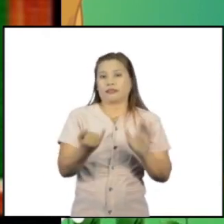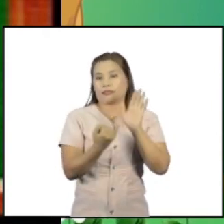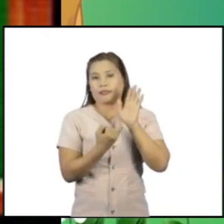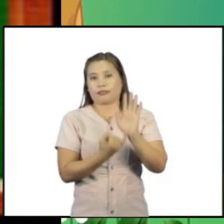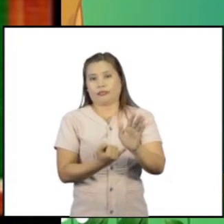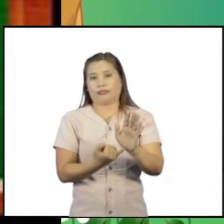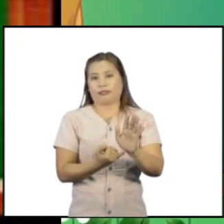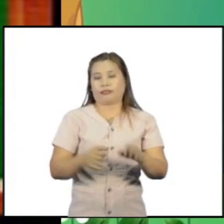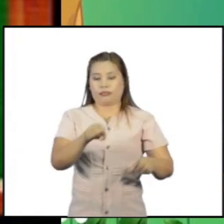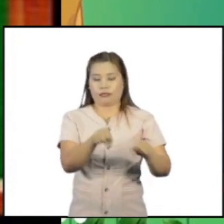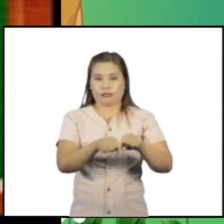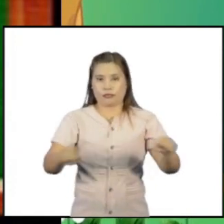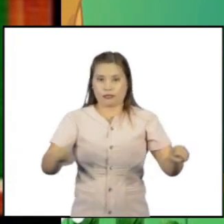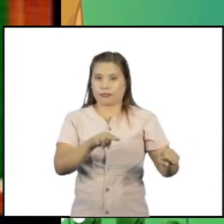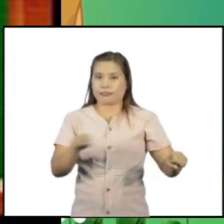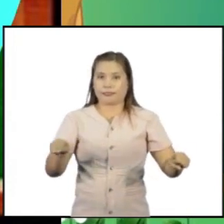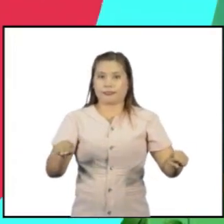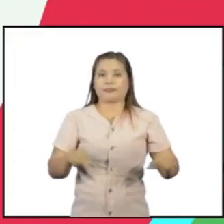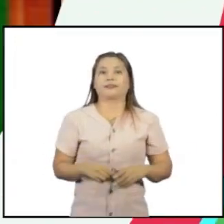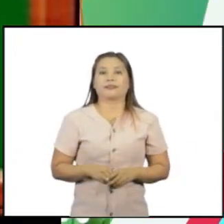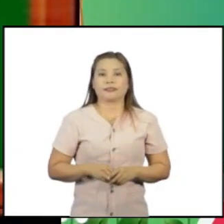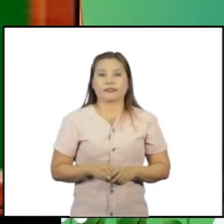Identifying nouns in the sentence.